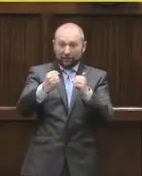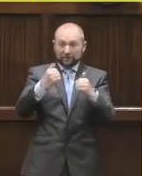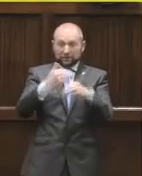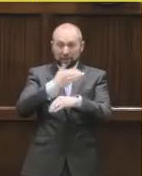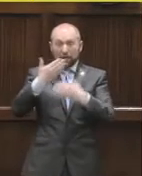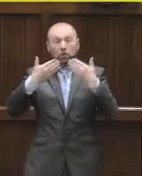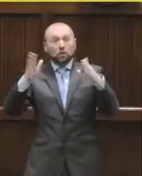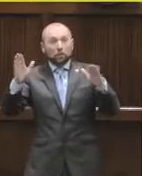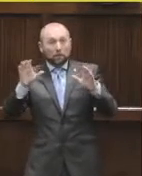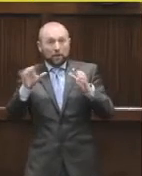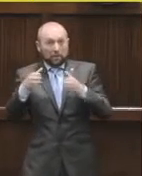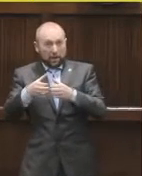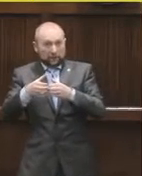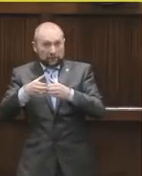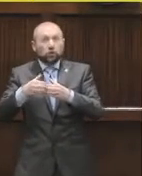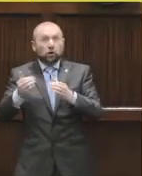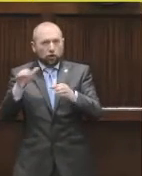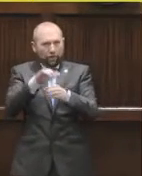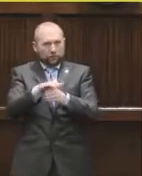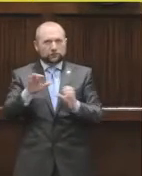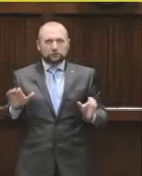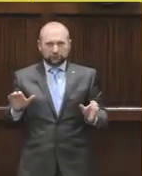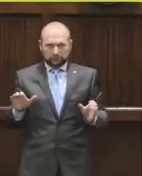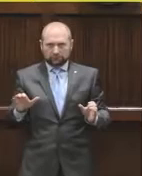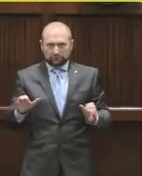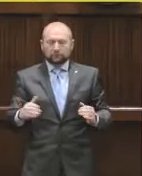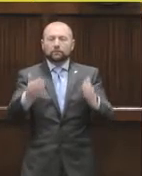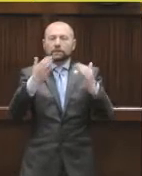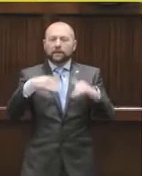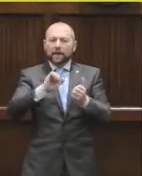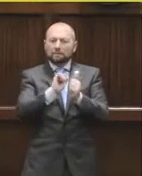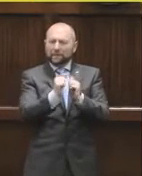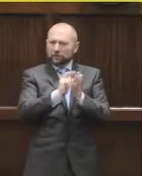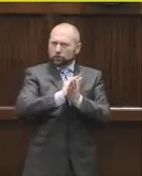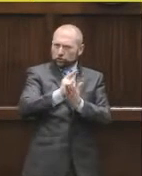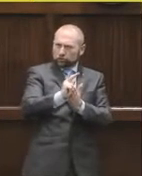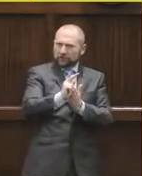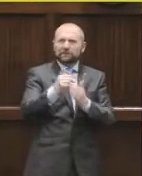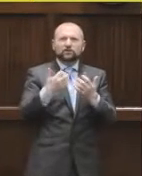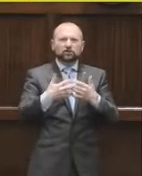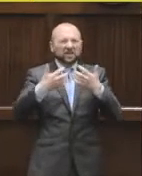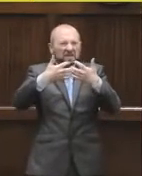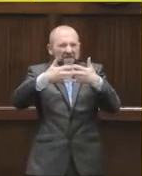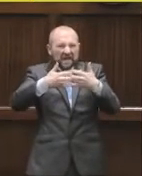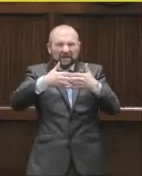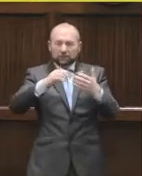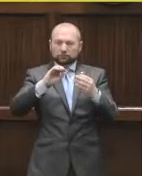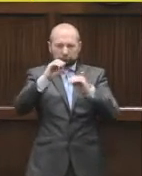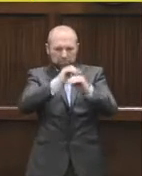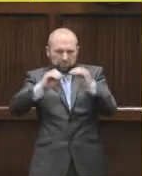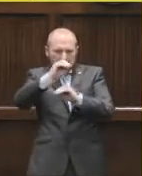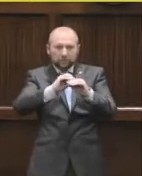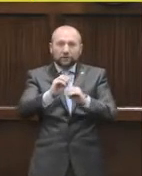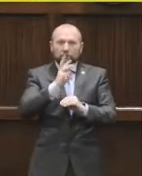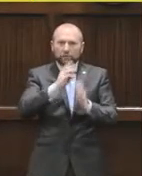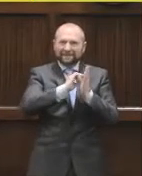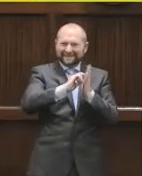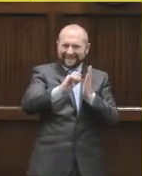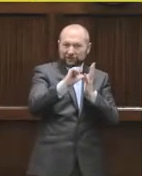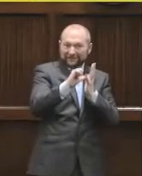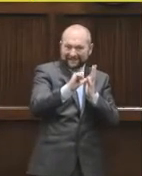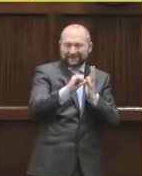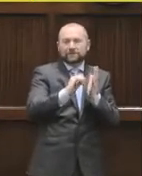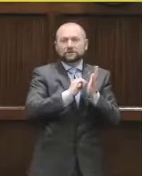body are covered by the bill. Amendment number 13 is a technical recasting of Section 6, Section